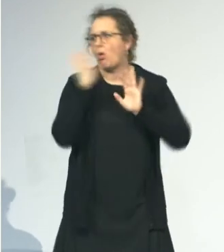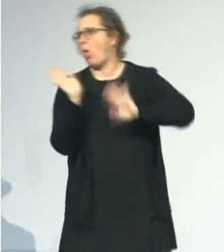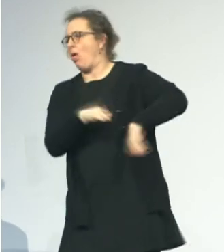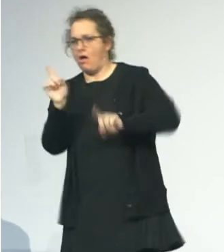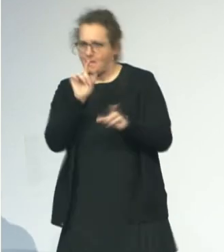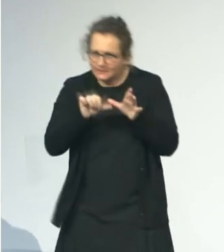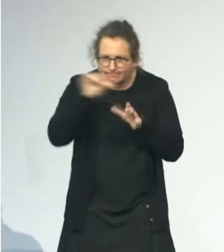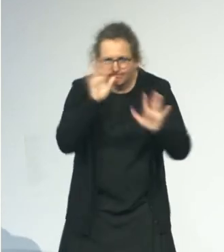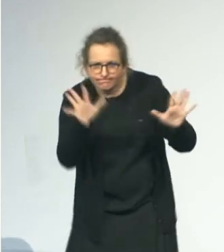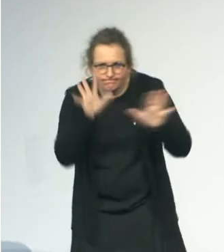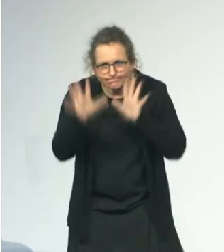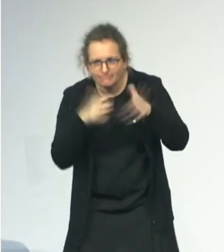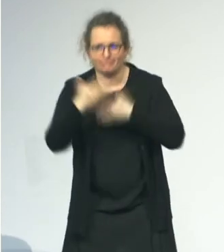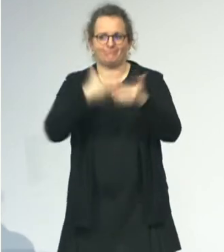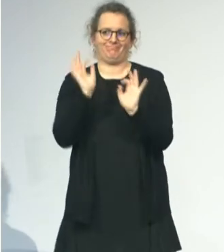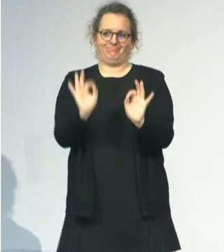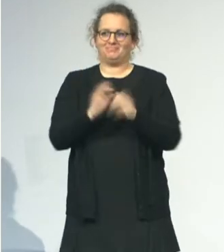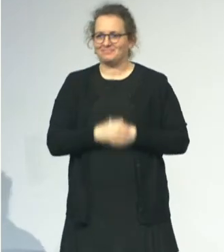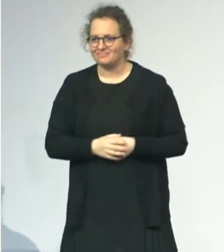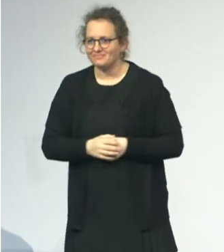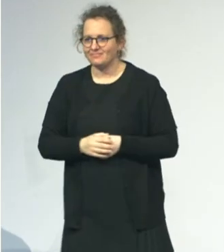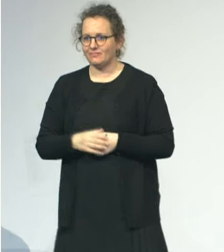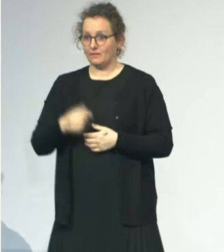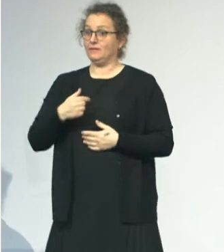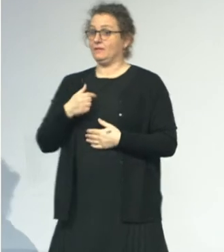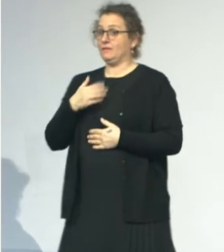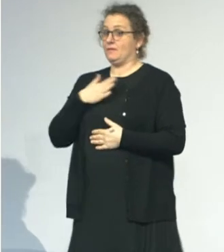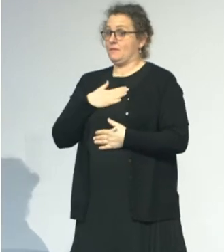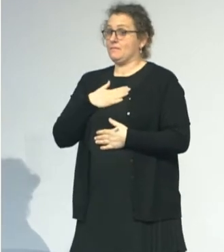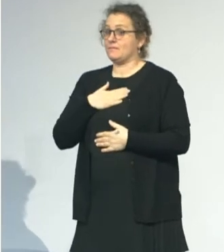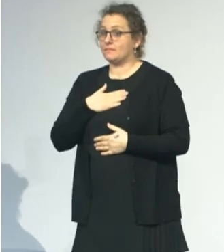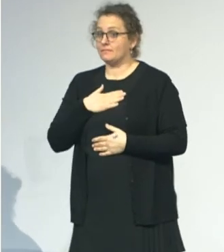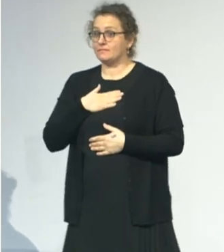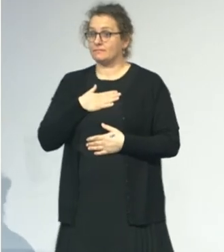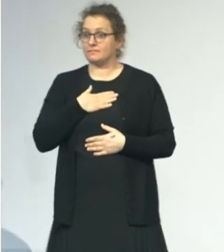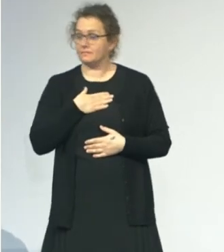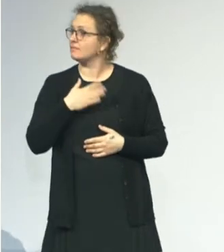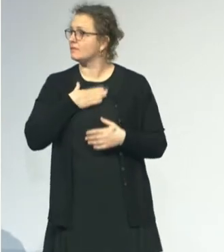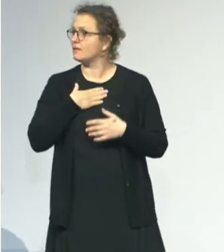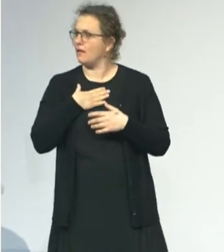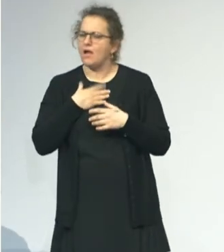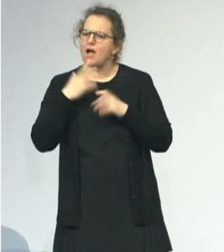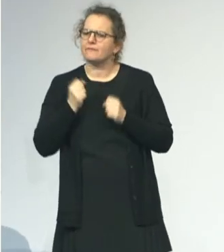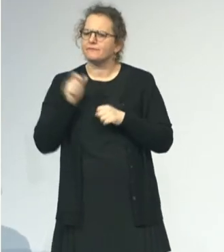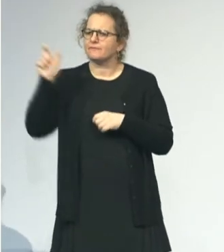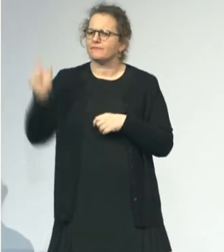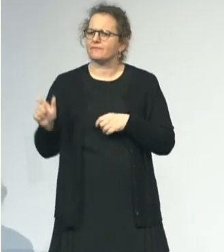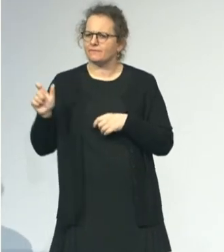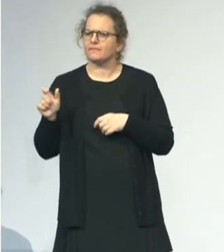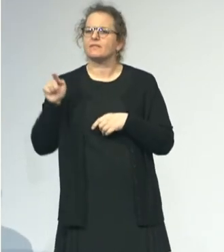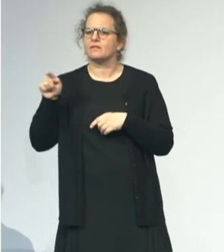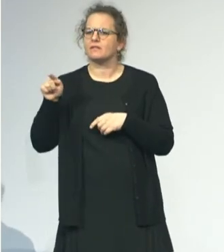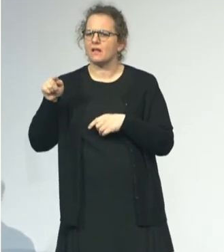I came here with Netta Rotman, my dear friend, who is part of the Zero Project community and unfortunately is not